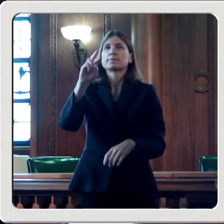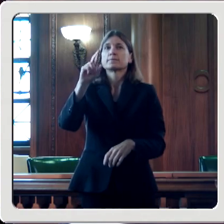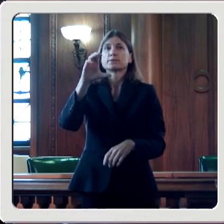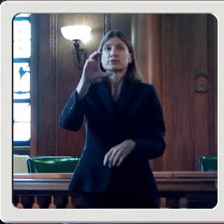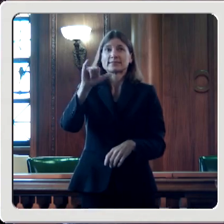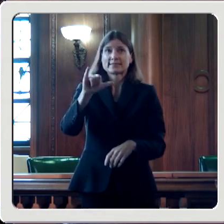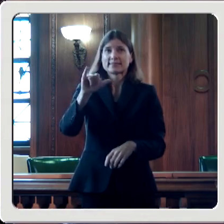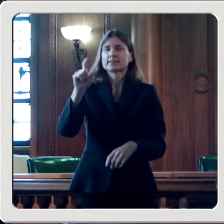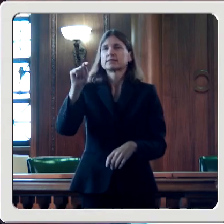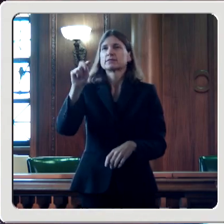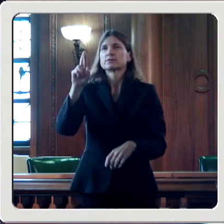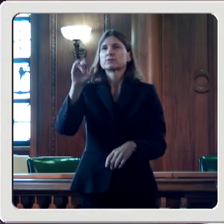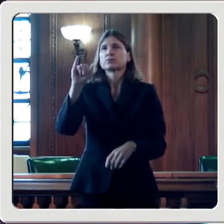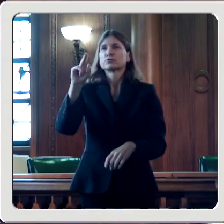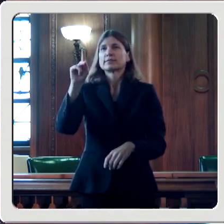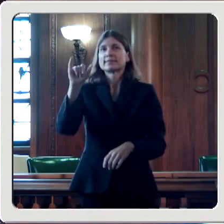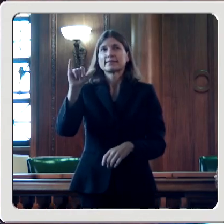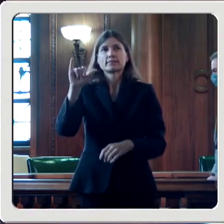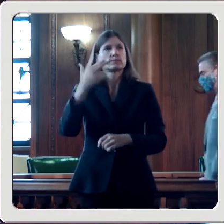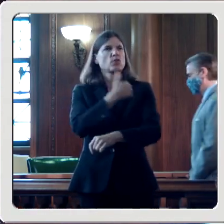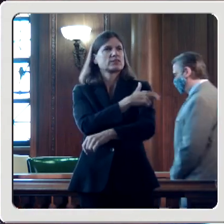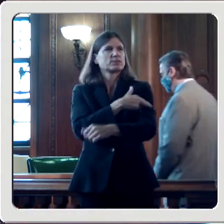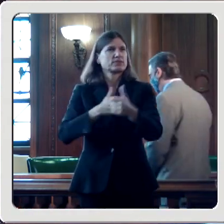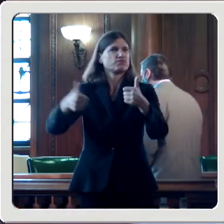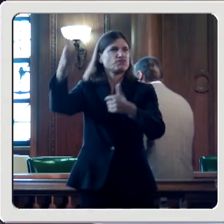Healthcare. Dr. Robert Roos.